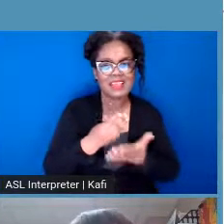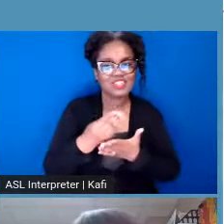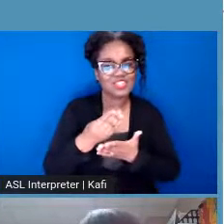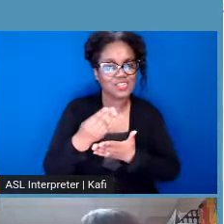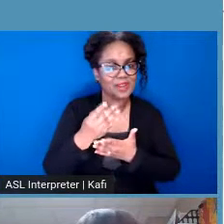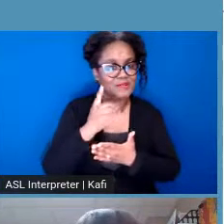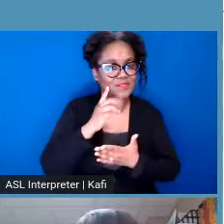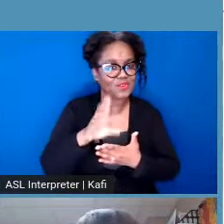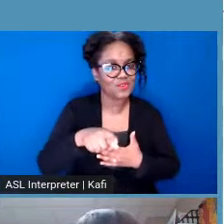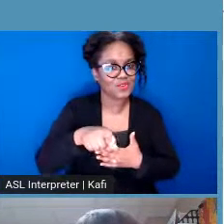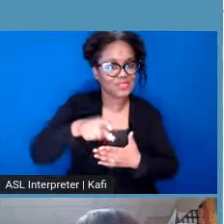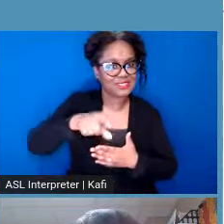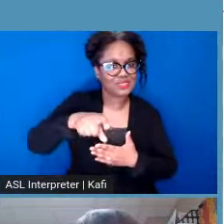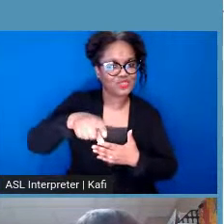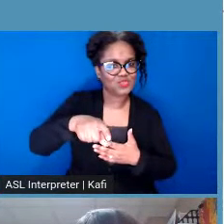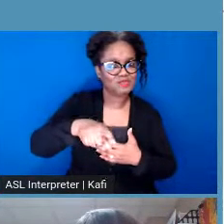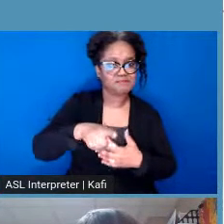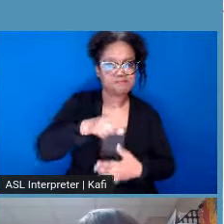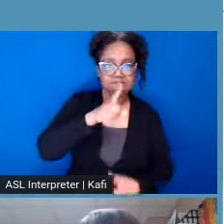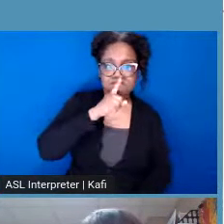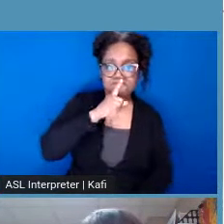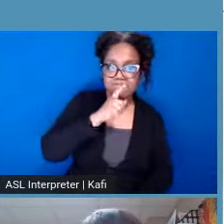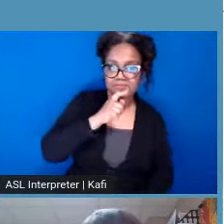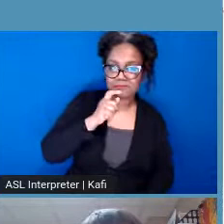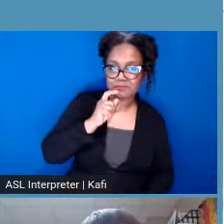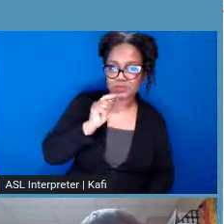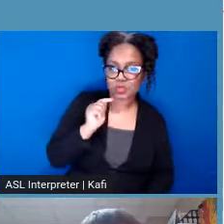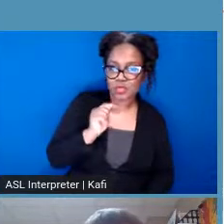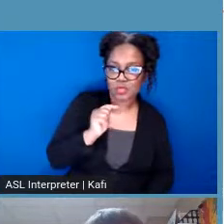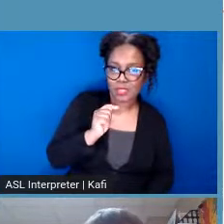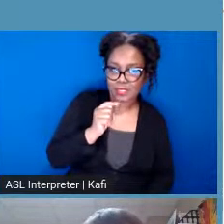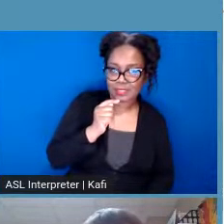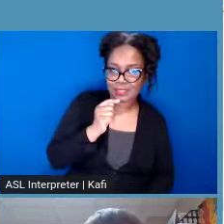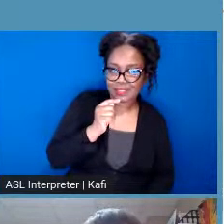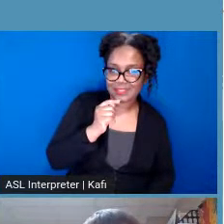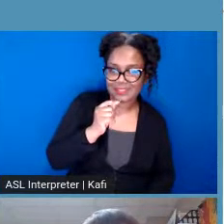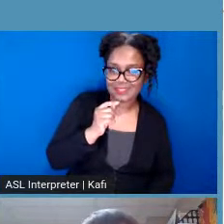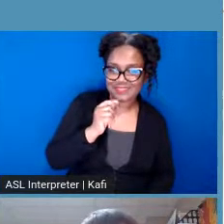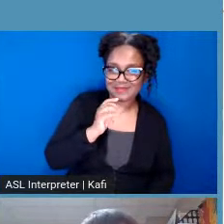which reflecting, I guess, at that point that already had become an issue.